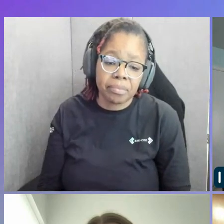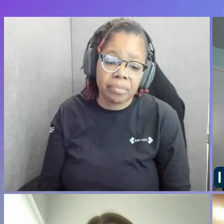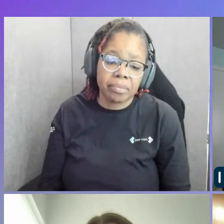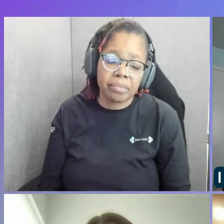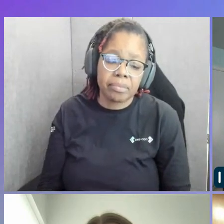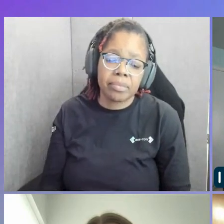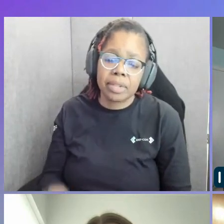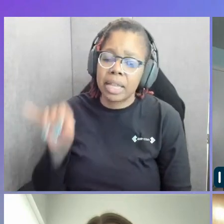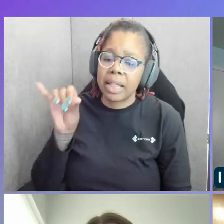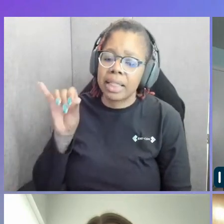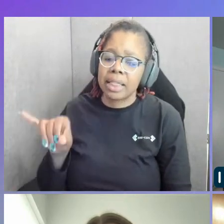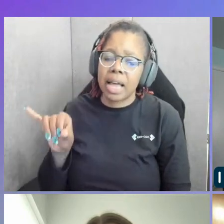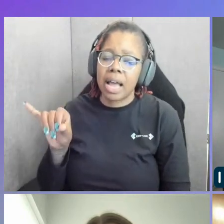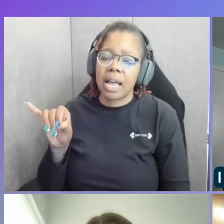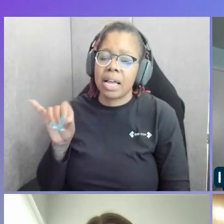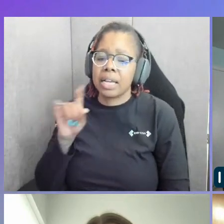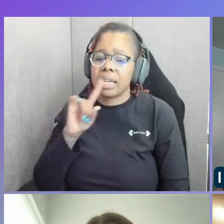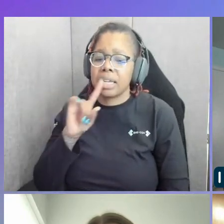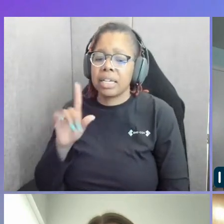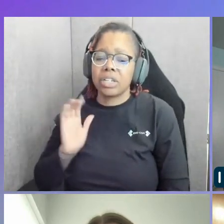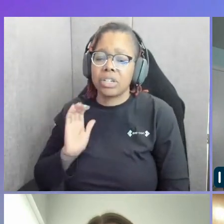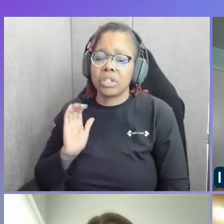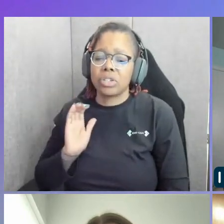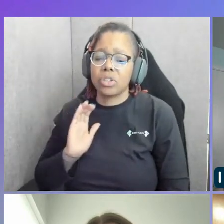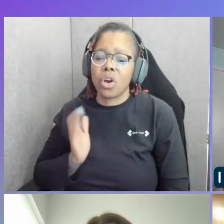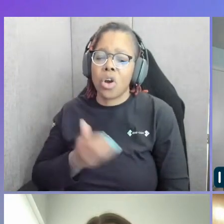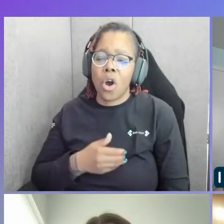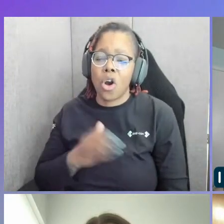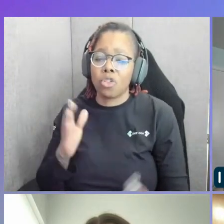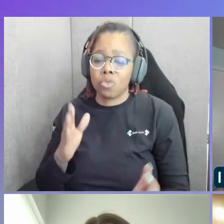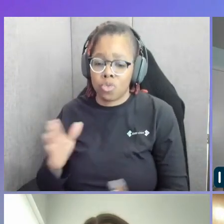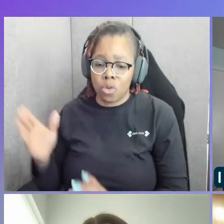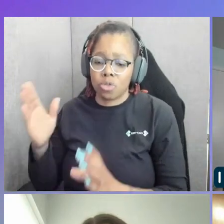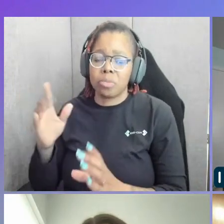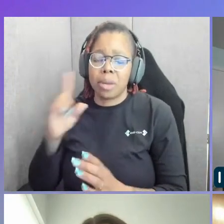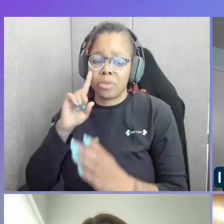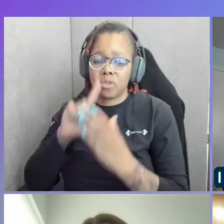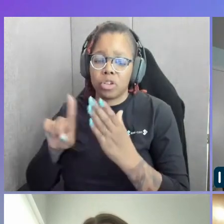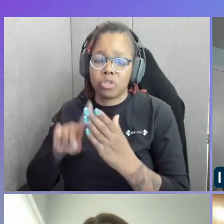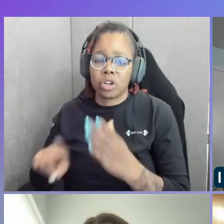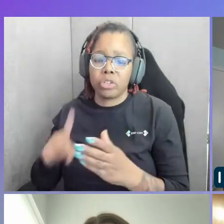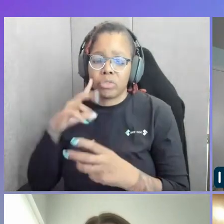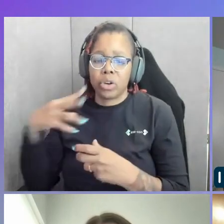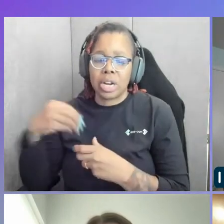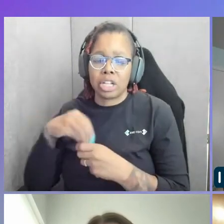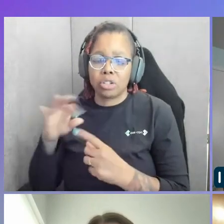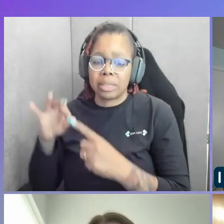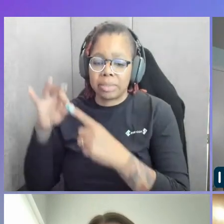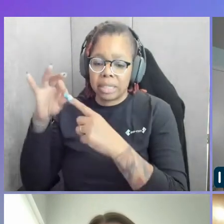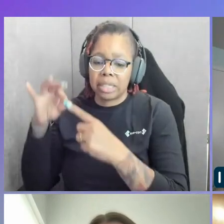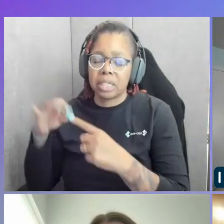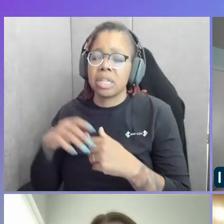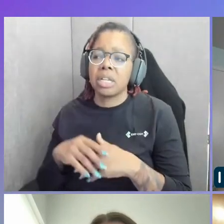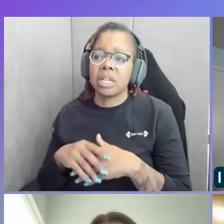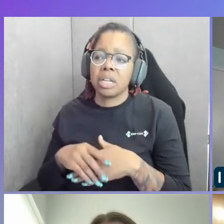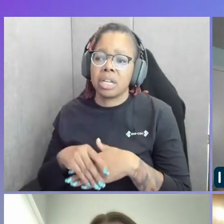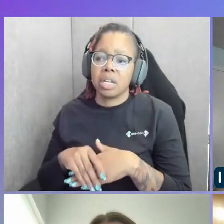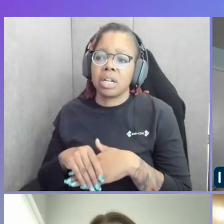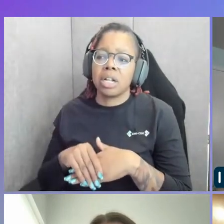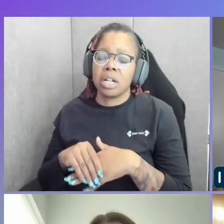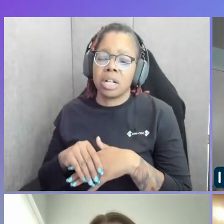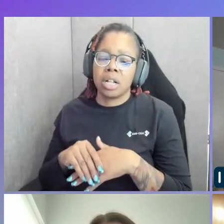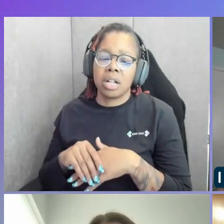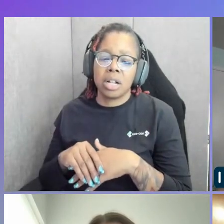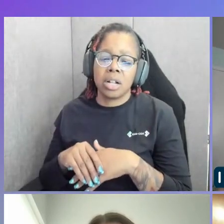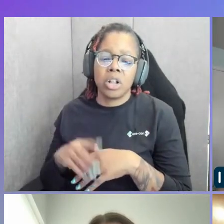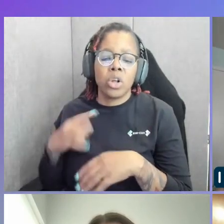That is on our roadmap for researchers for inclusivity, especially. We're